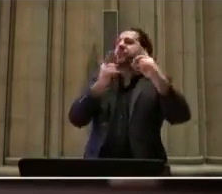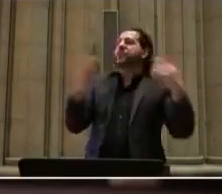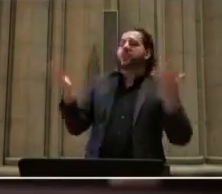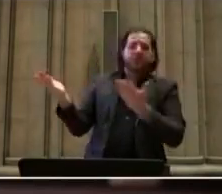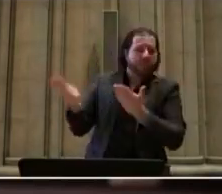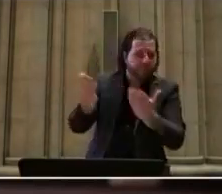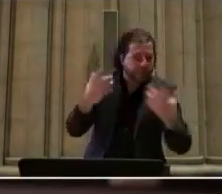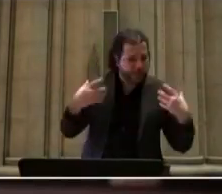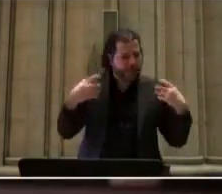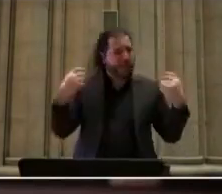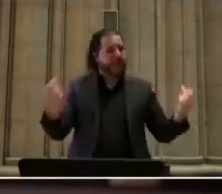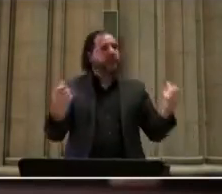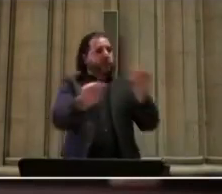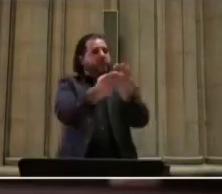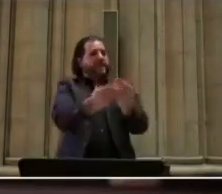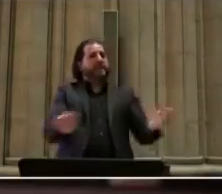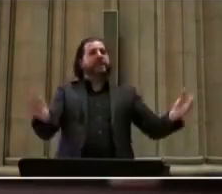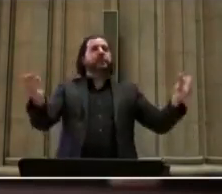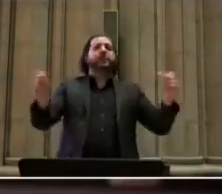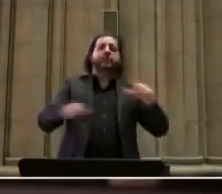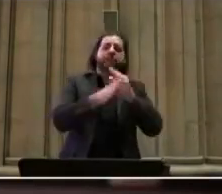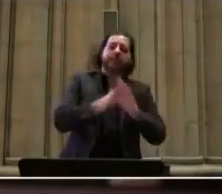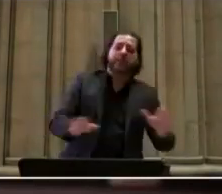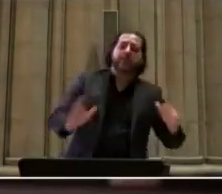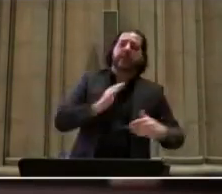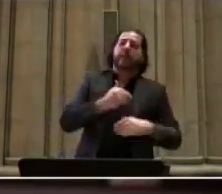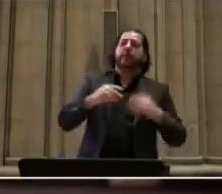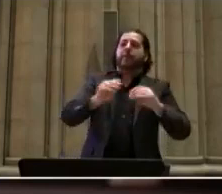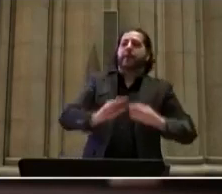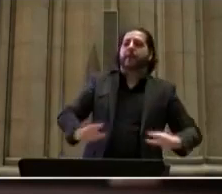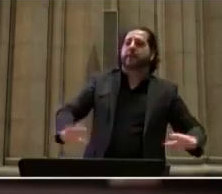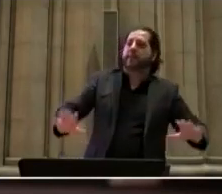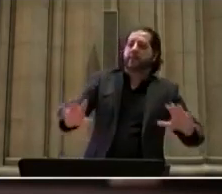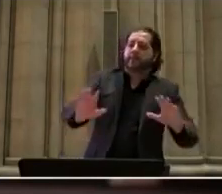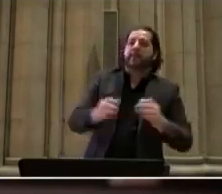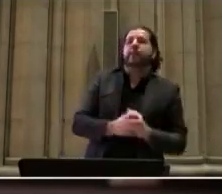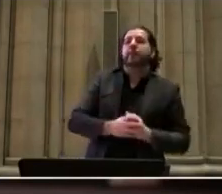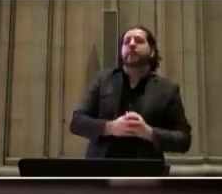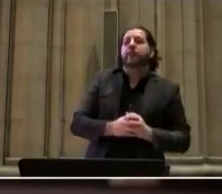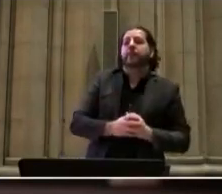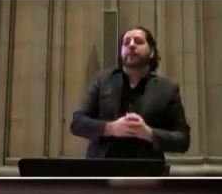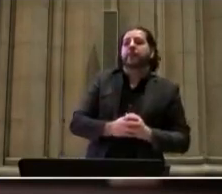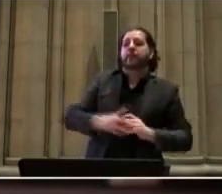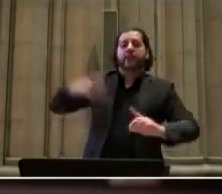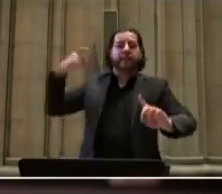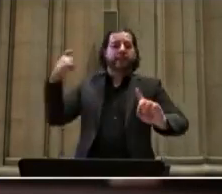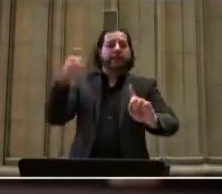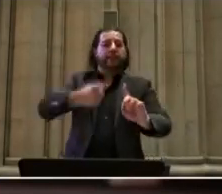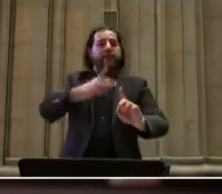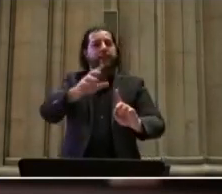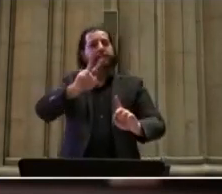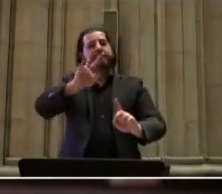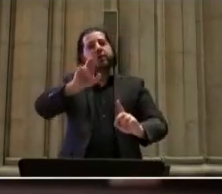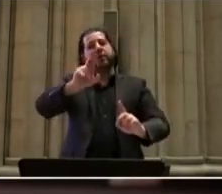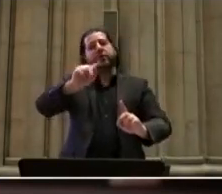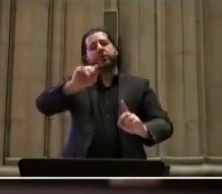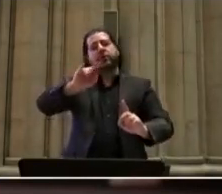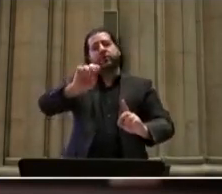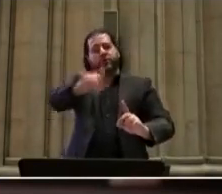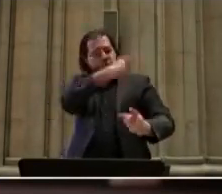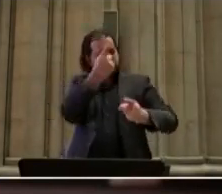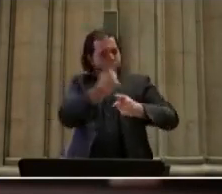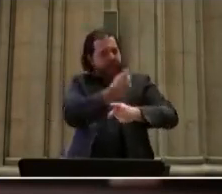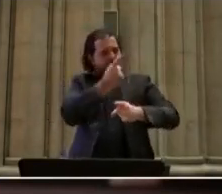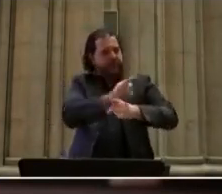healing, reconciliation, and peace to our land. Imbue them with virtue,